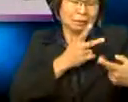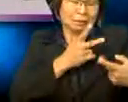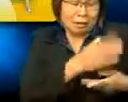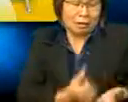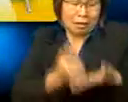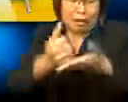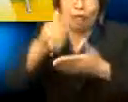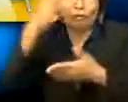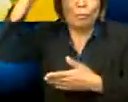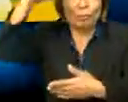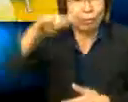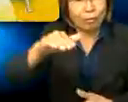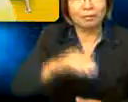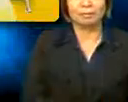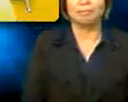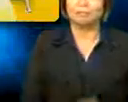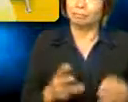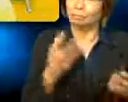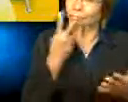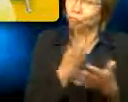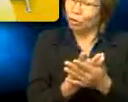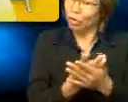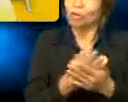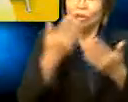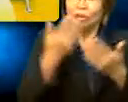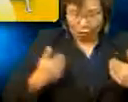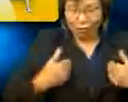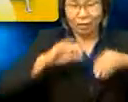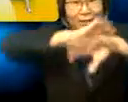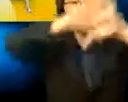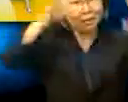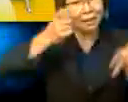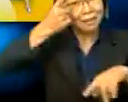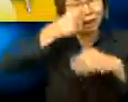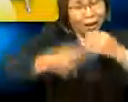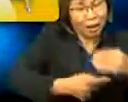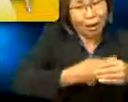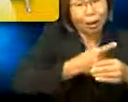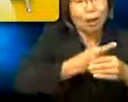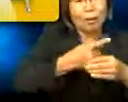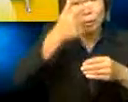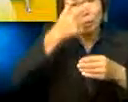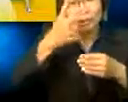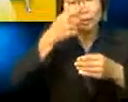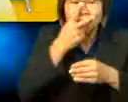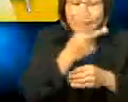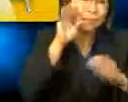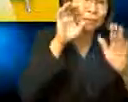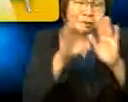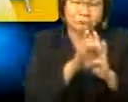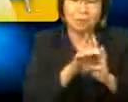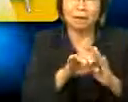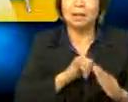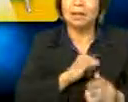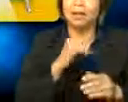boy. Well, I would say that you already have a clear understanding of what you have seen in the pictures. I take that you're ready